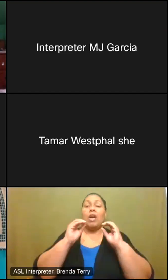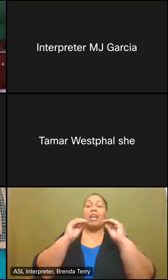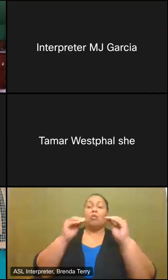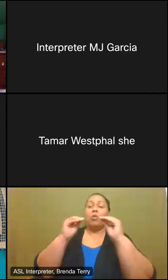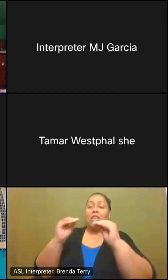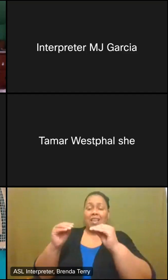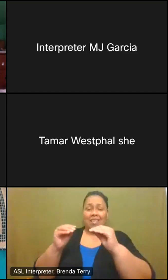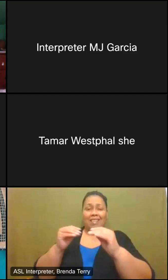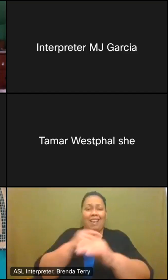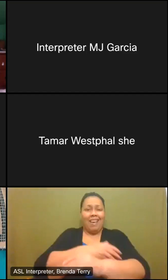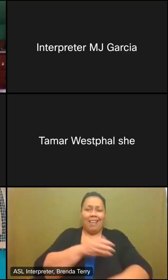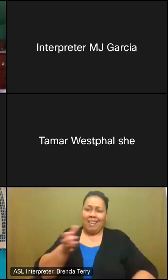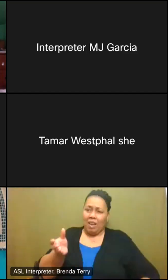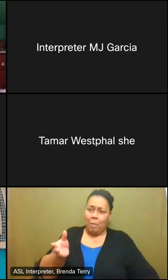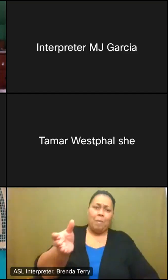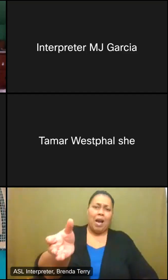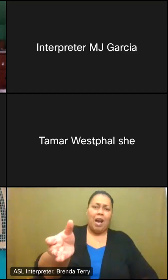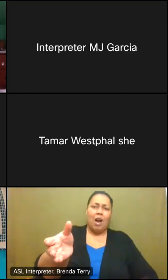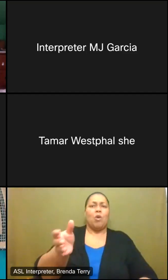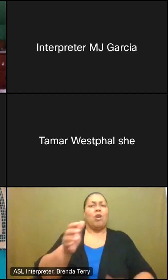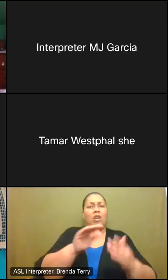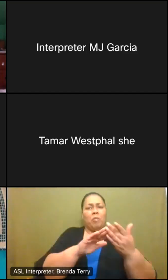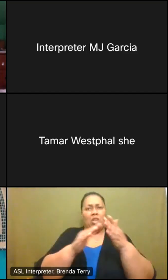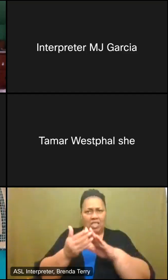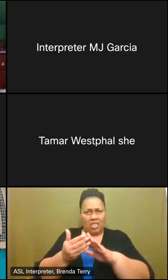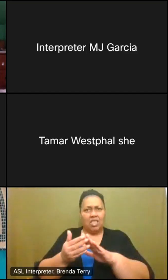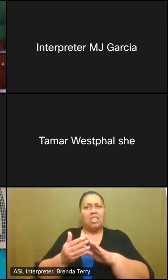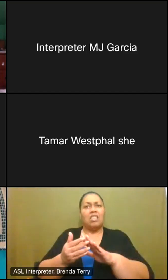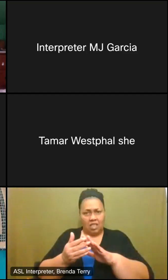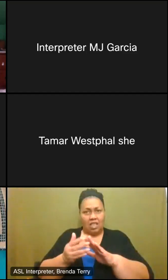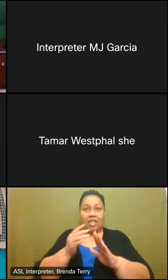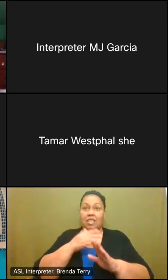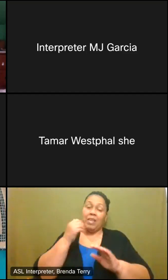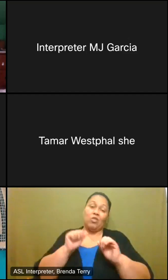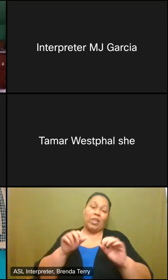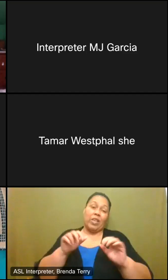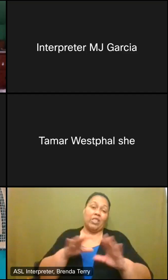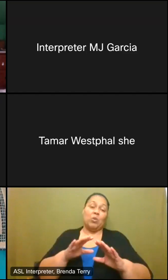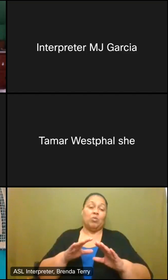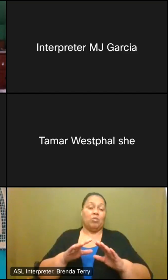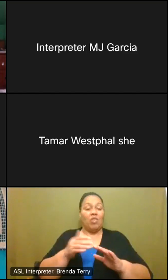community. I think is the best thing anyone can do to get ahead.